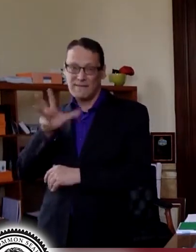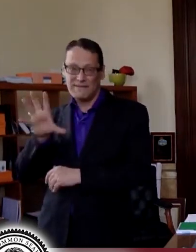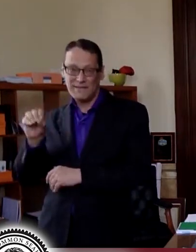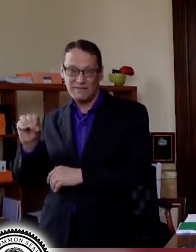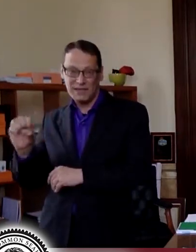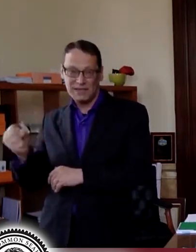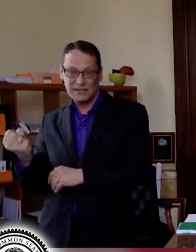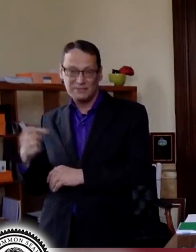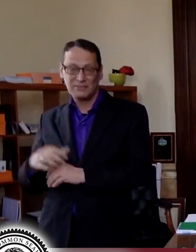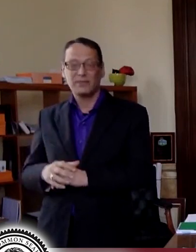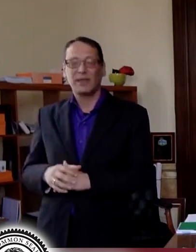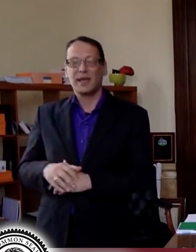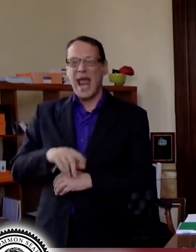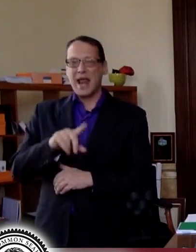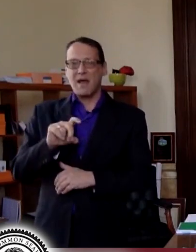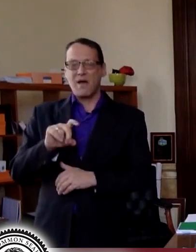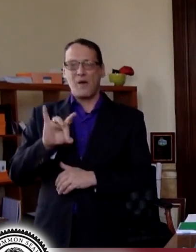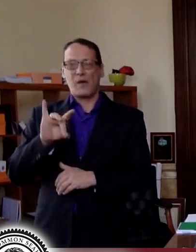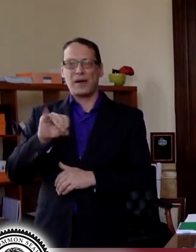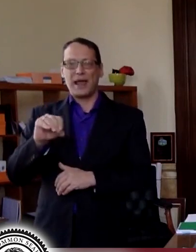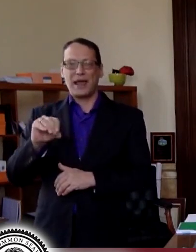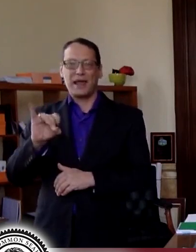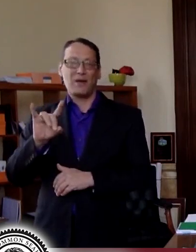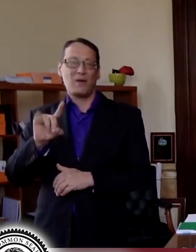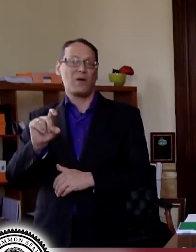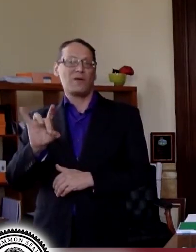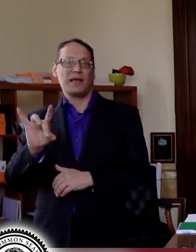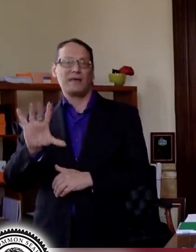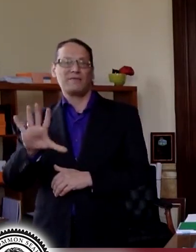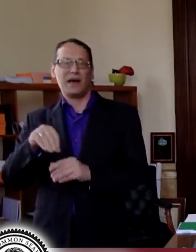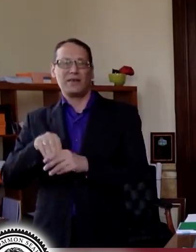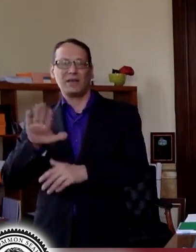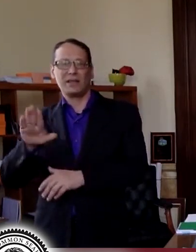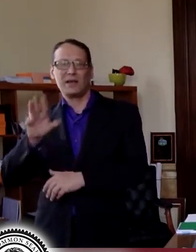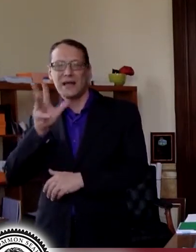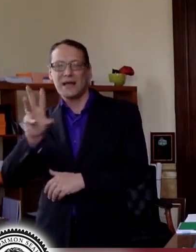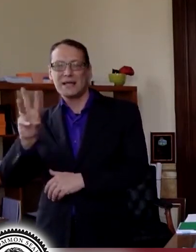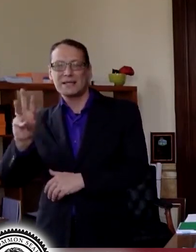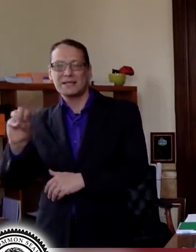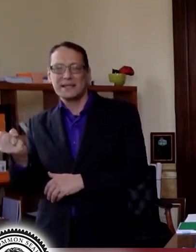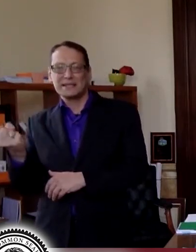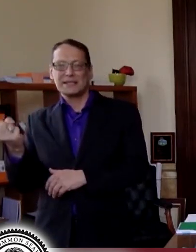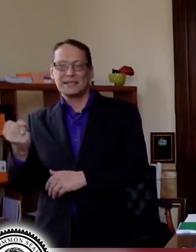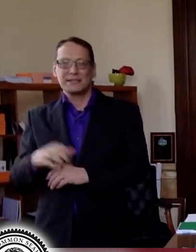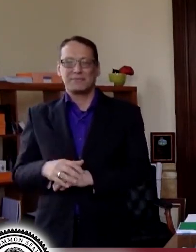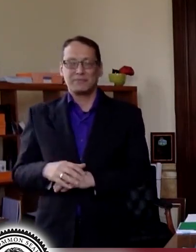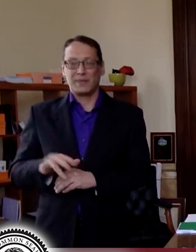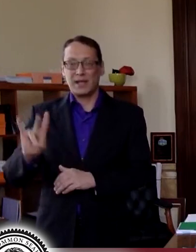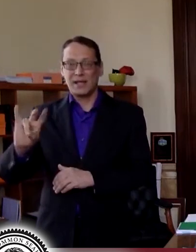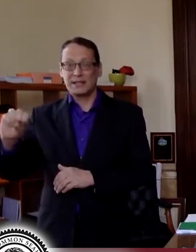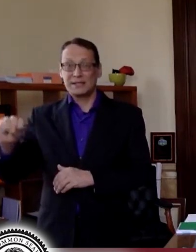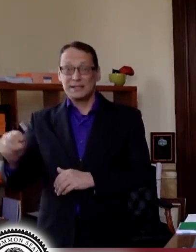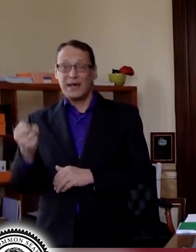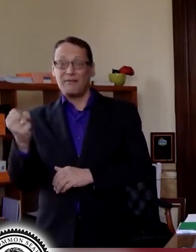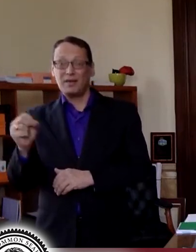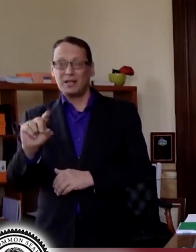50s, 185 people in their 60s, about 110 people in their